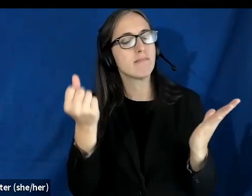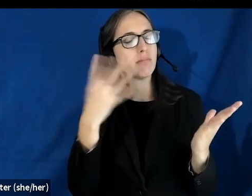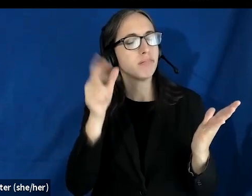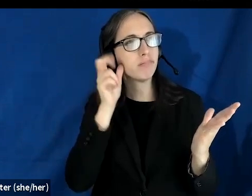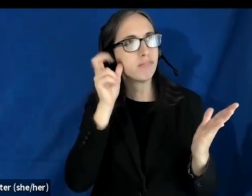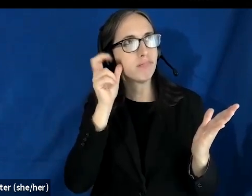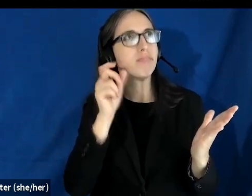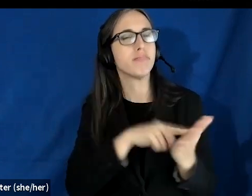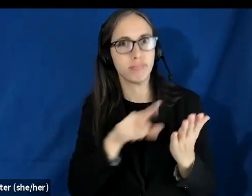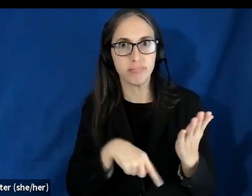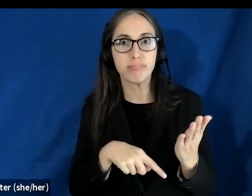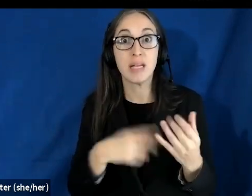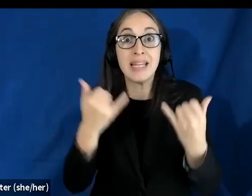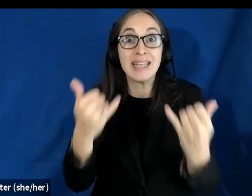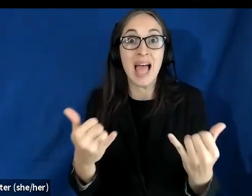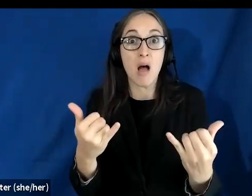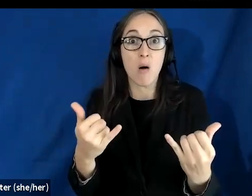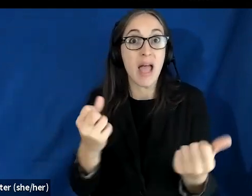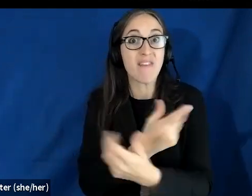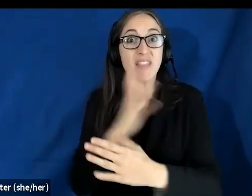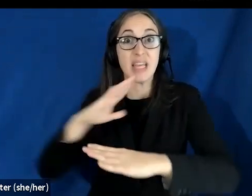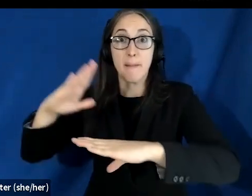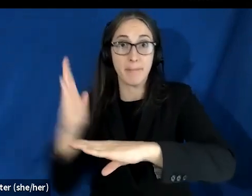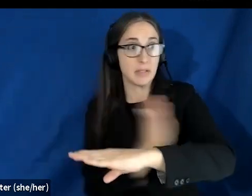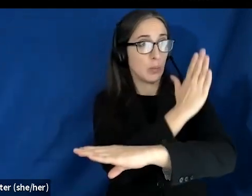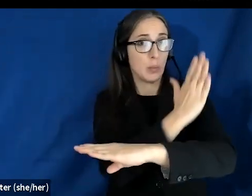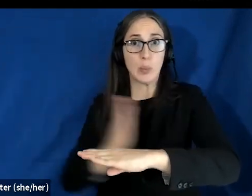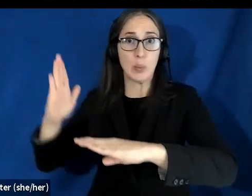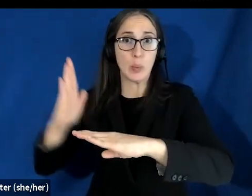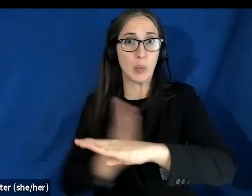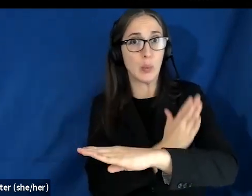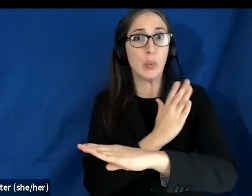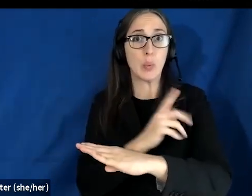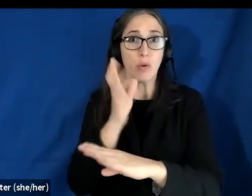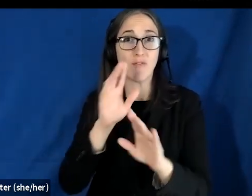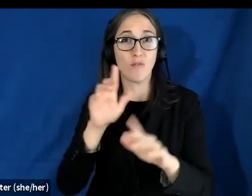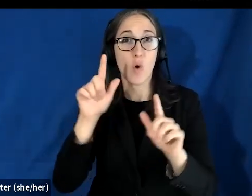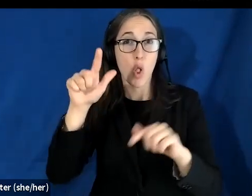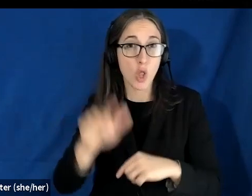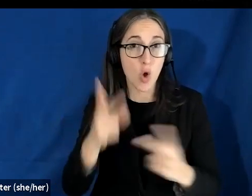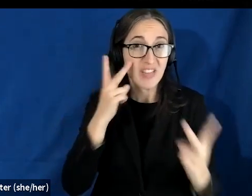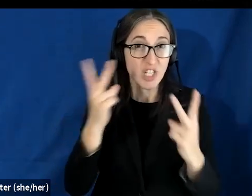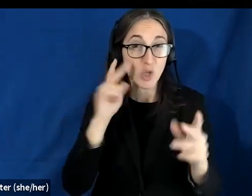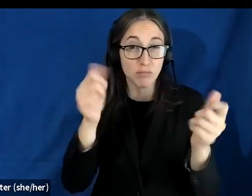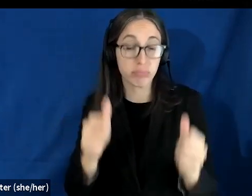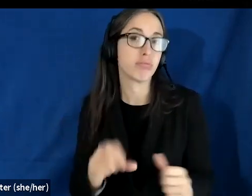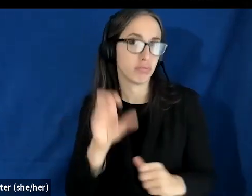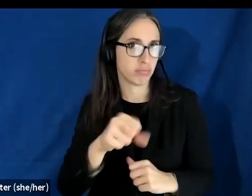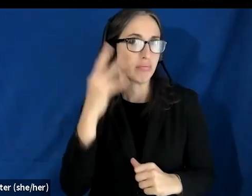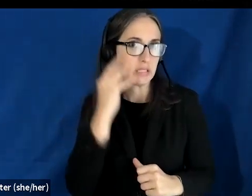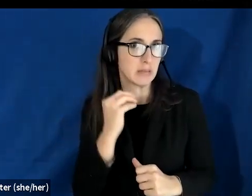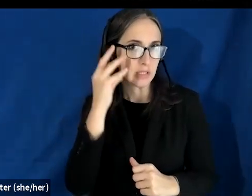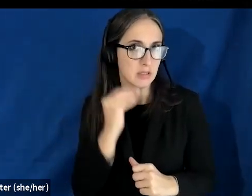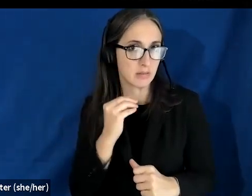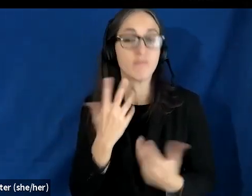now experienced everything in between, all manners of low vision as well. And so I completed my training at the